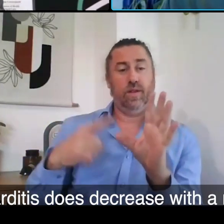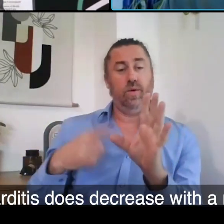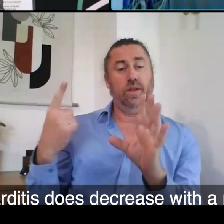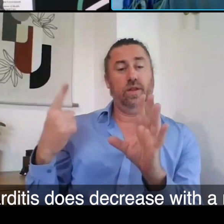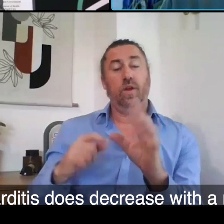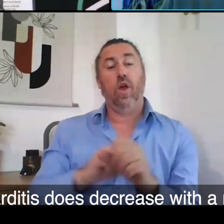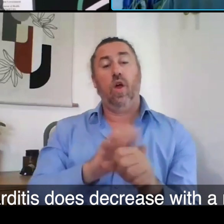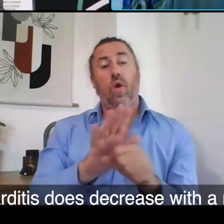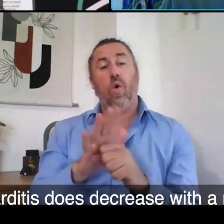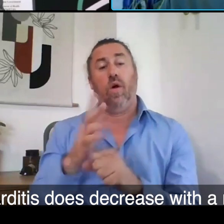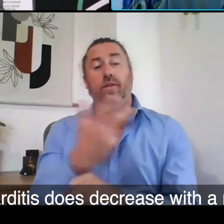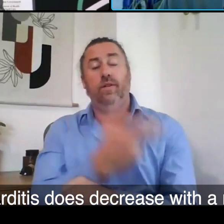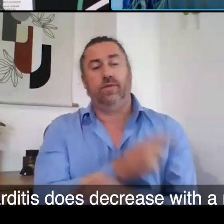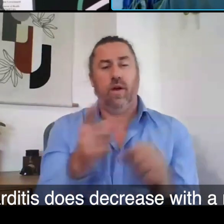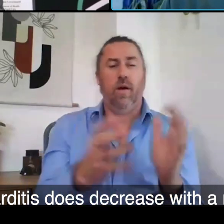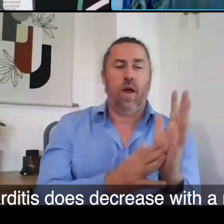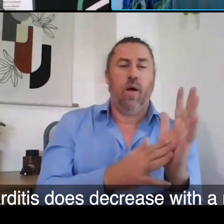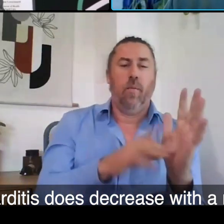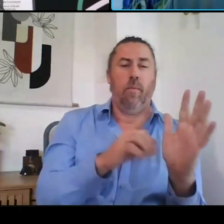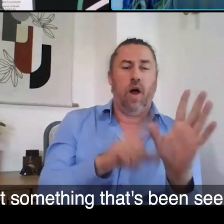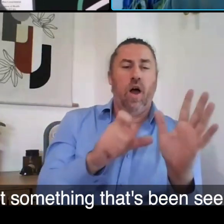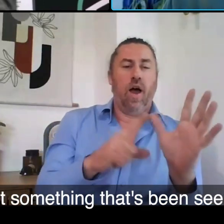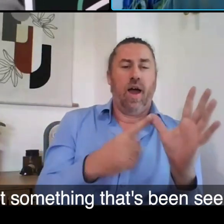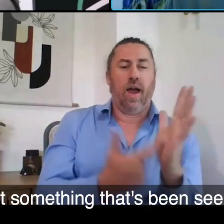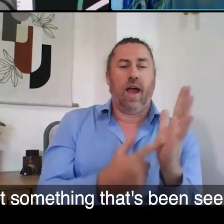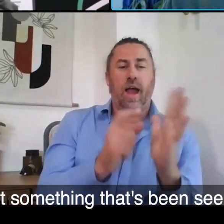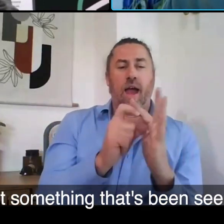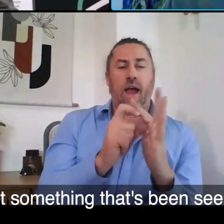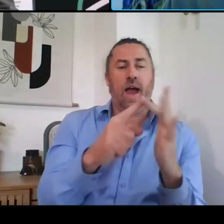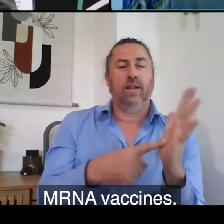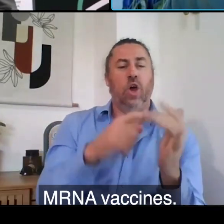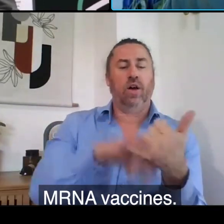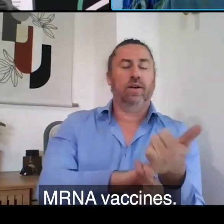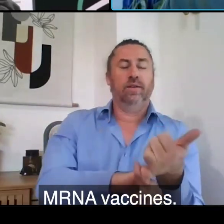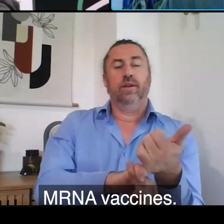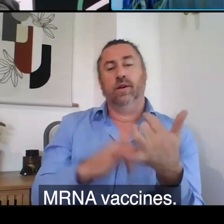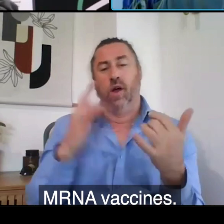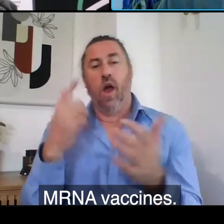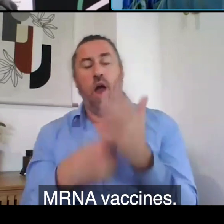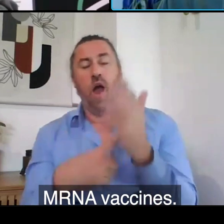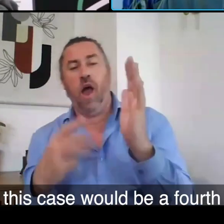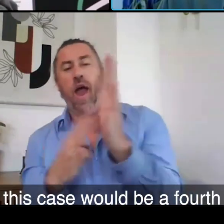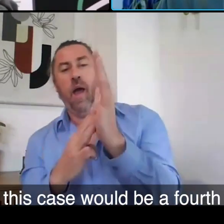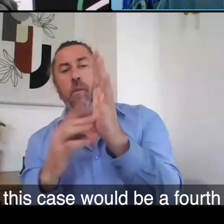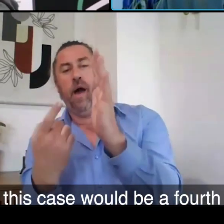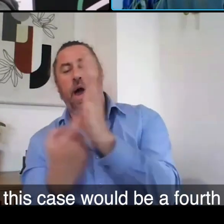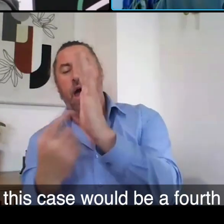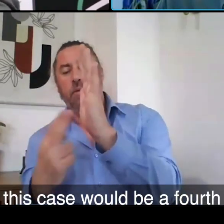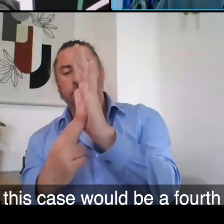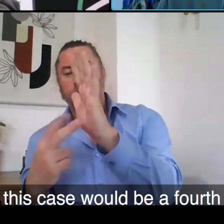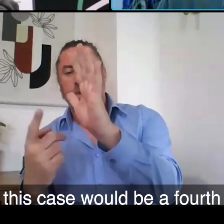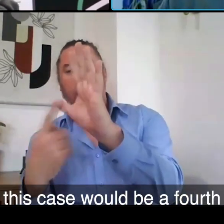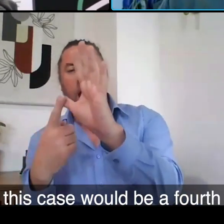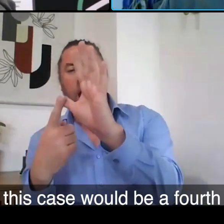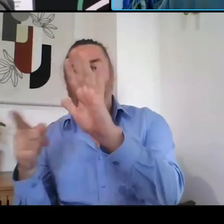of myocarditis does decrease with the number of doses. It's not just something that's been seen with the mRNA vaccine. So this case would be